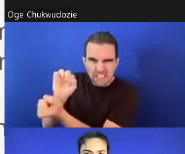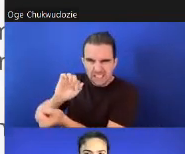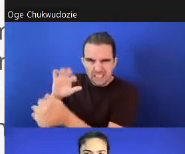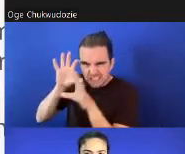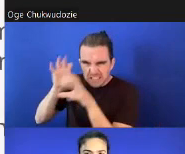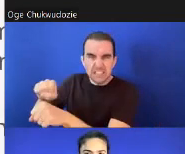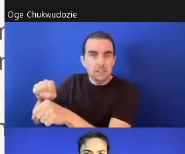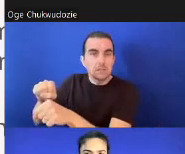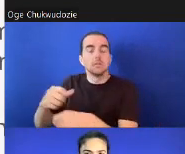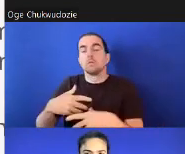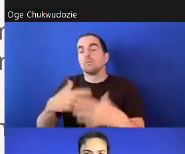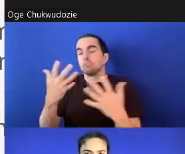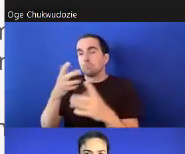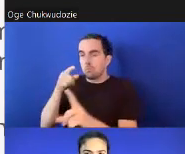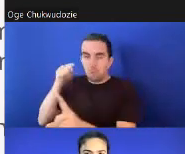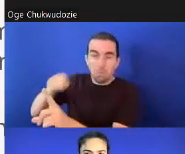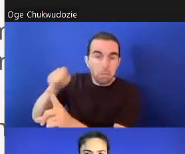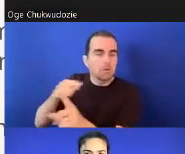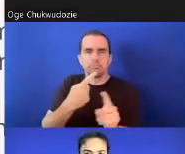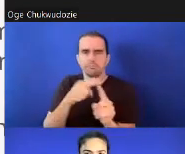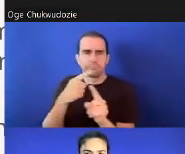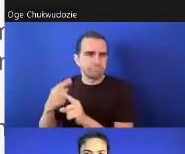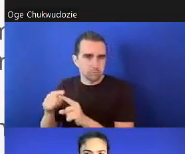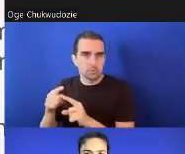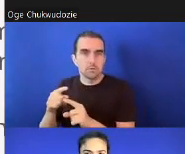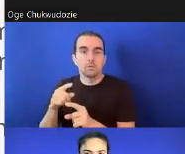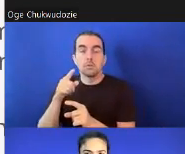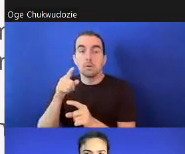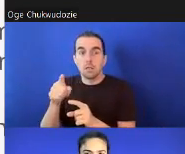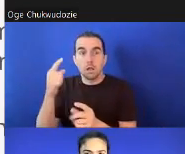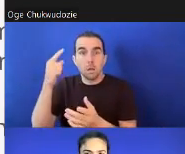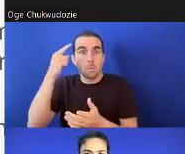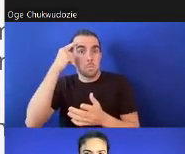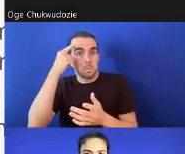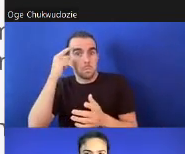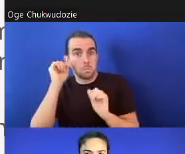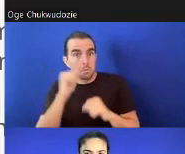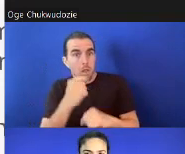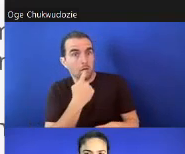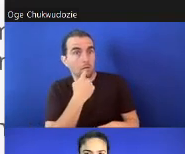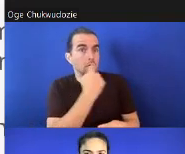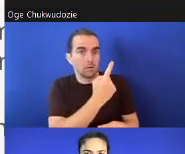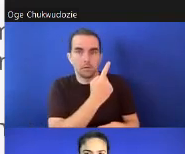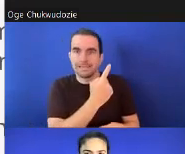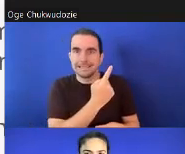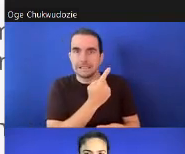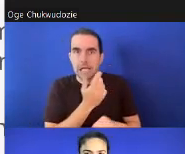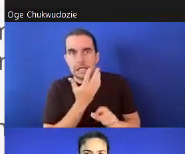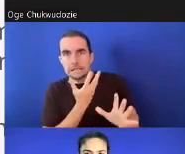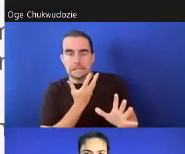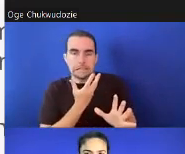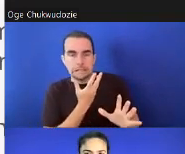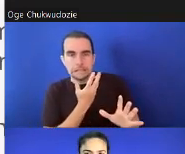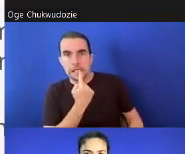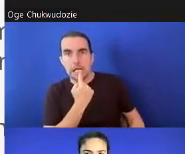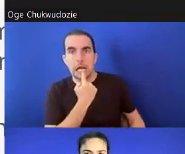actually true, but until that is proven or disproved, we need to protect the reporter, we need to